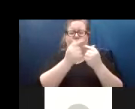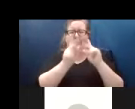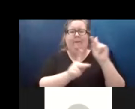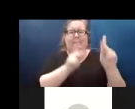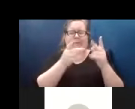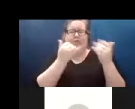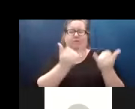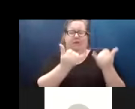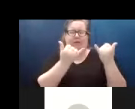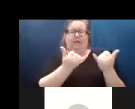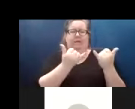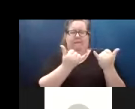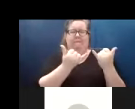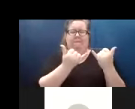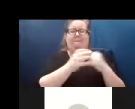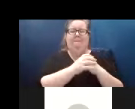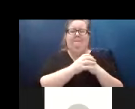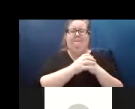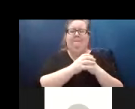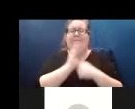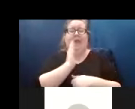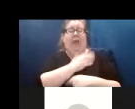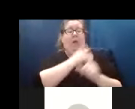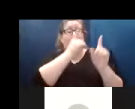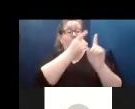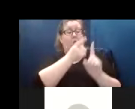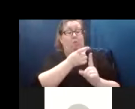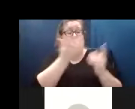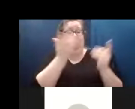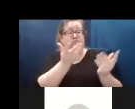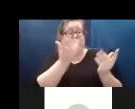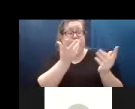present. Our goals are